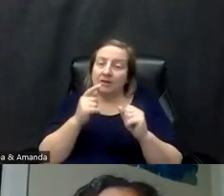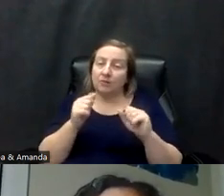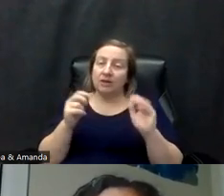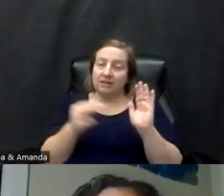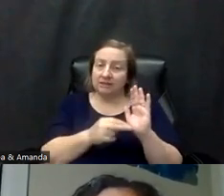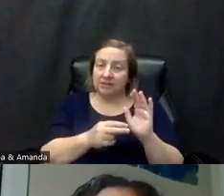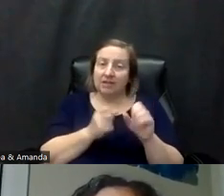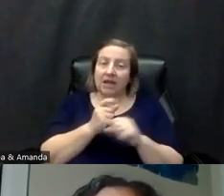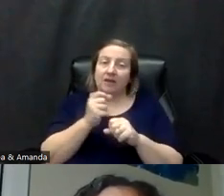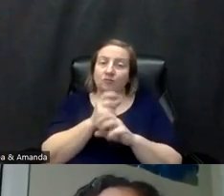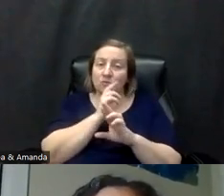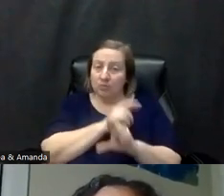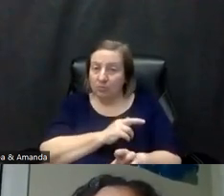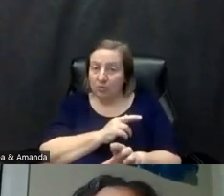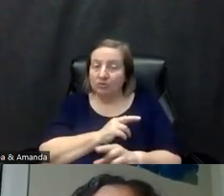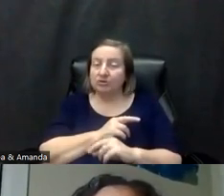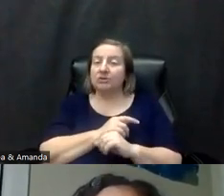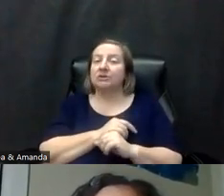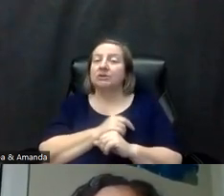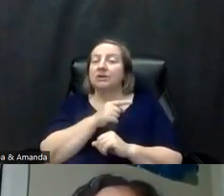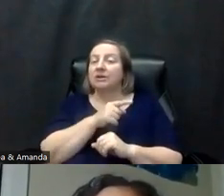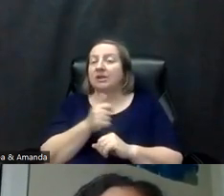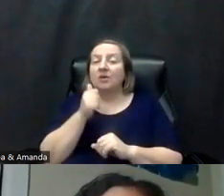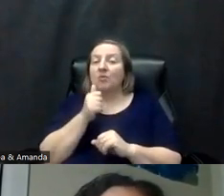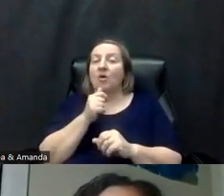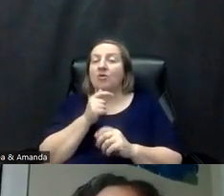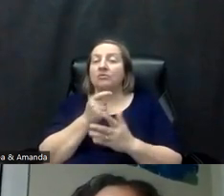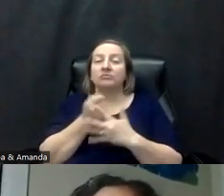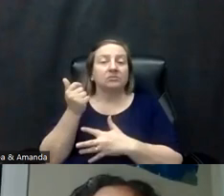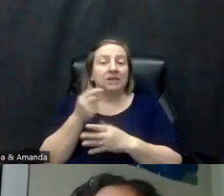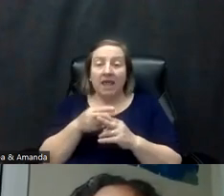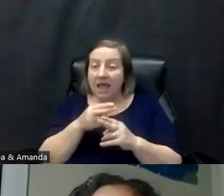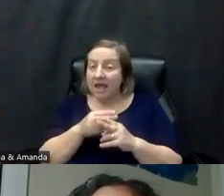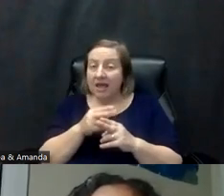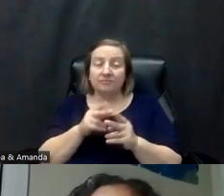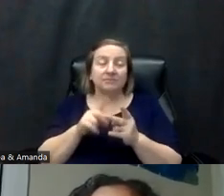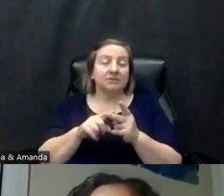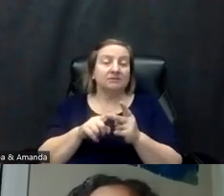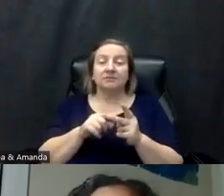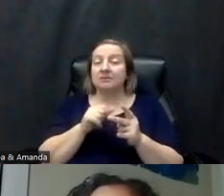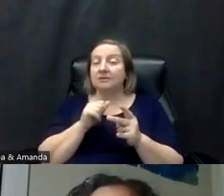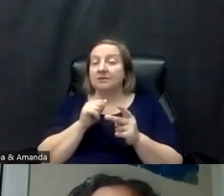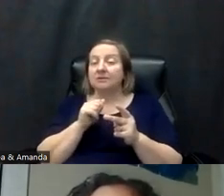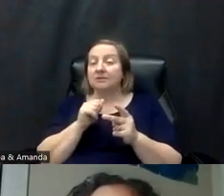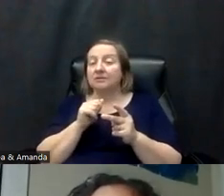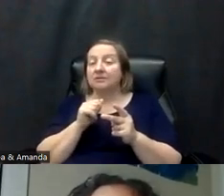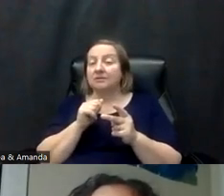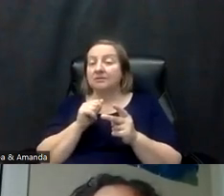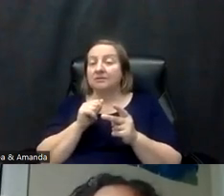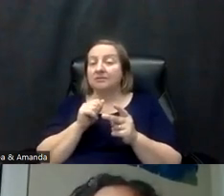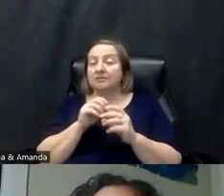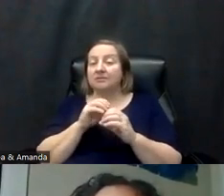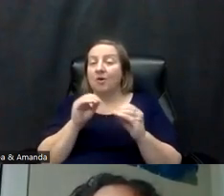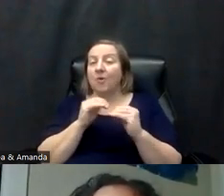going to be annual reports, and they're not going to keep out names. There's not going to be any of